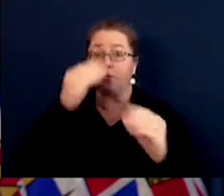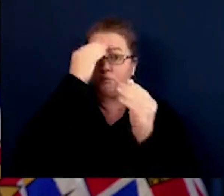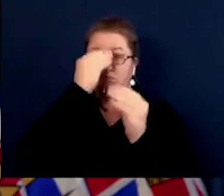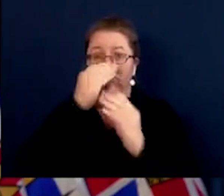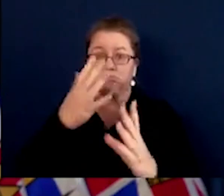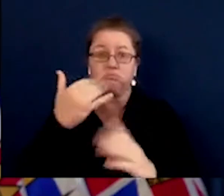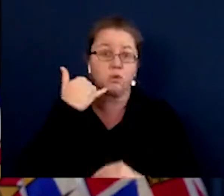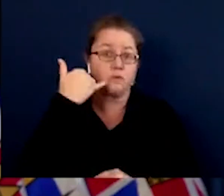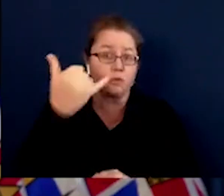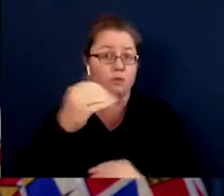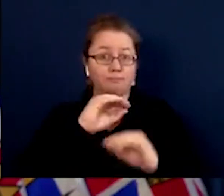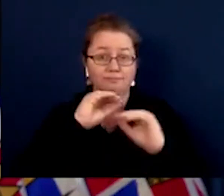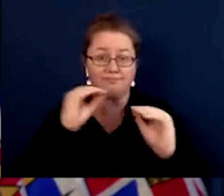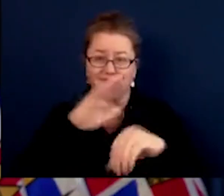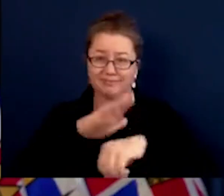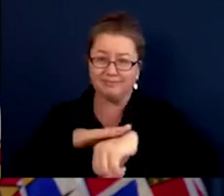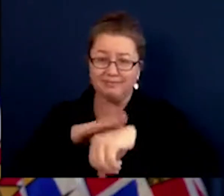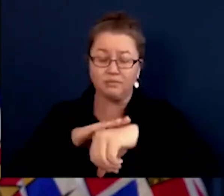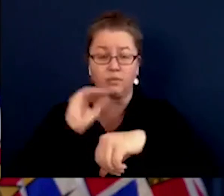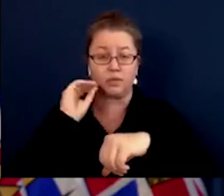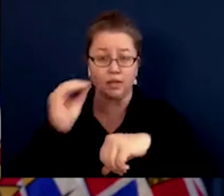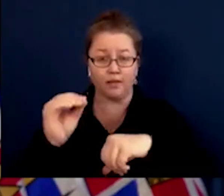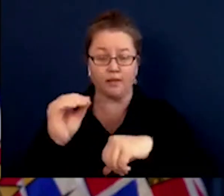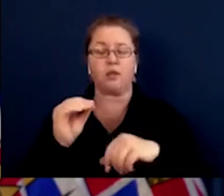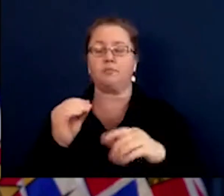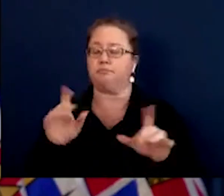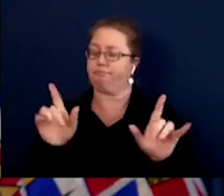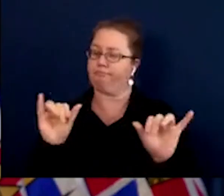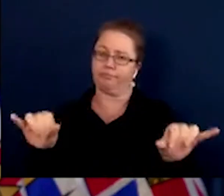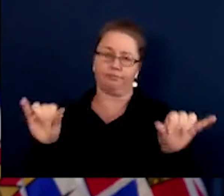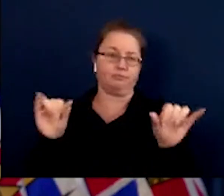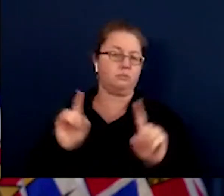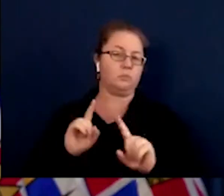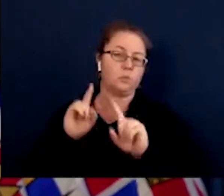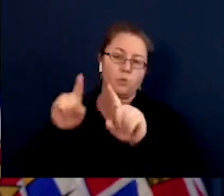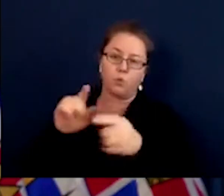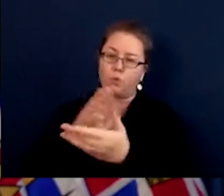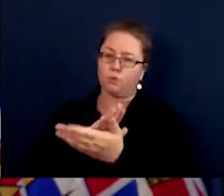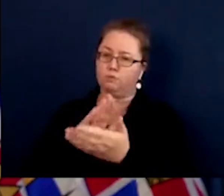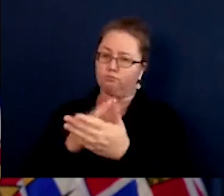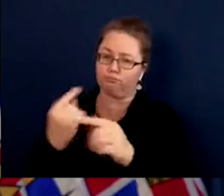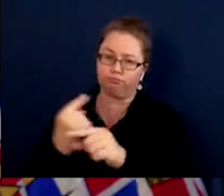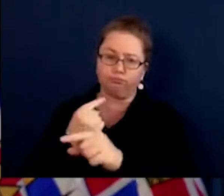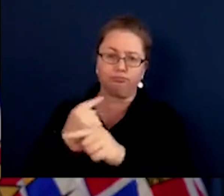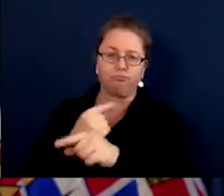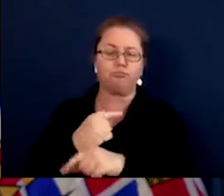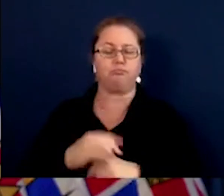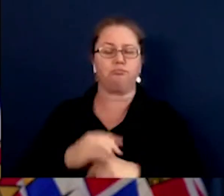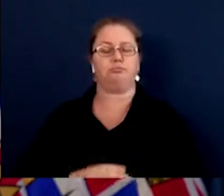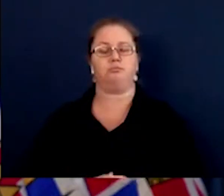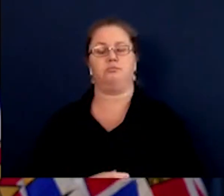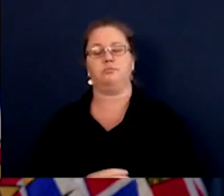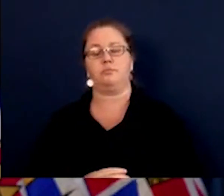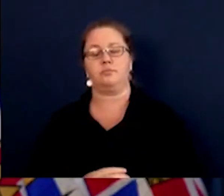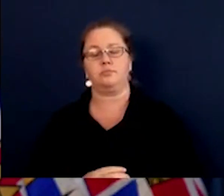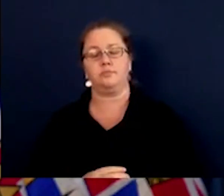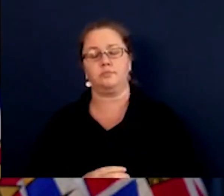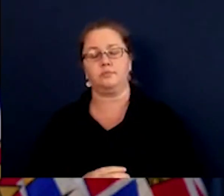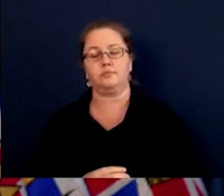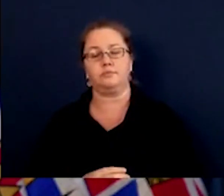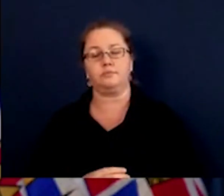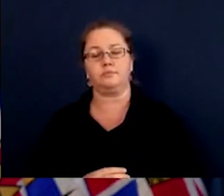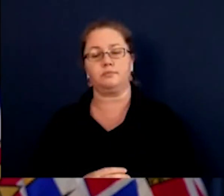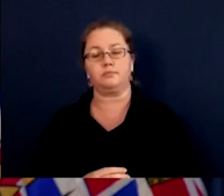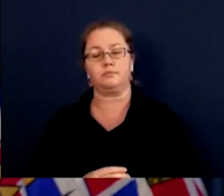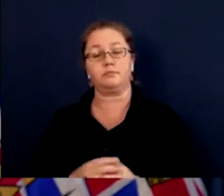that you can continue to monitor yourself and go to school as you normally would. I do want to give a little bit of